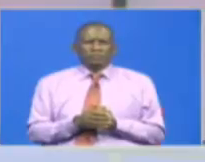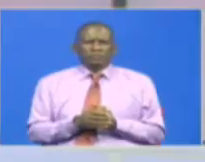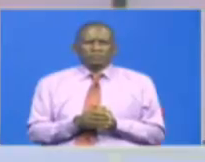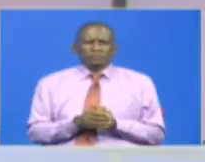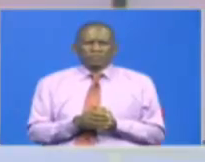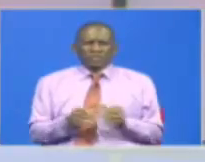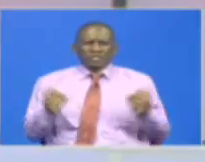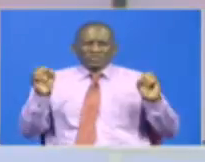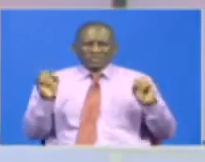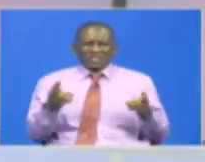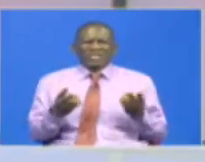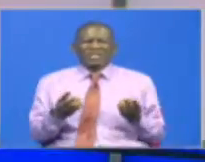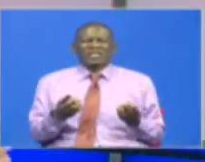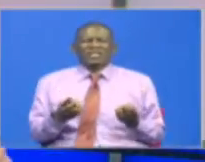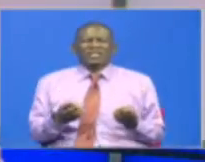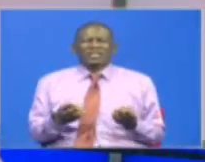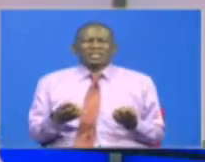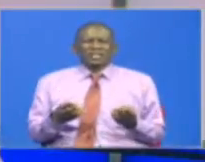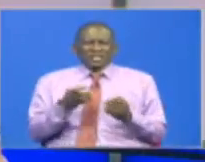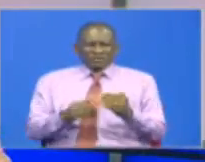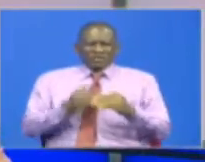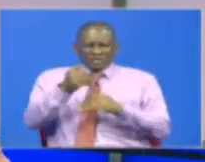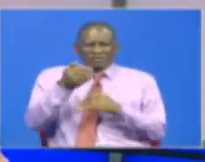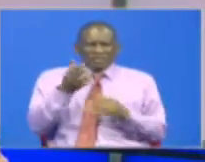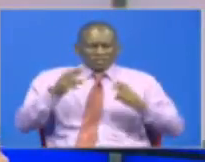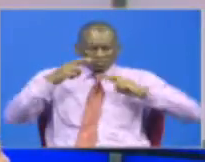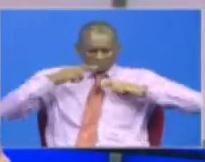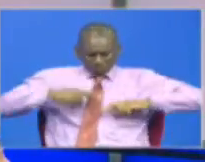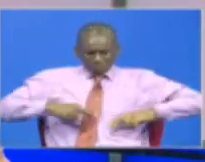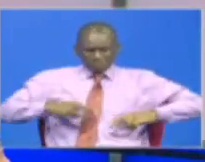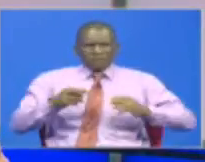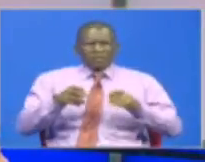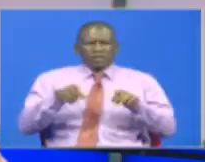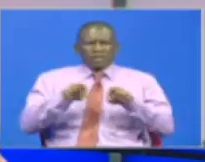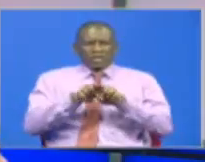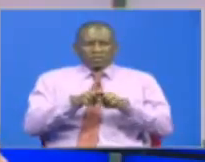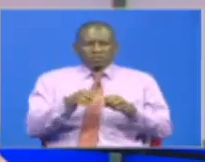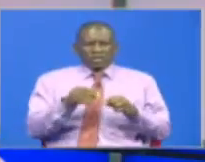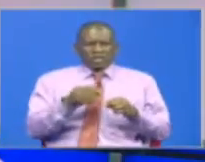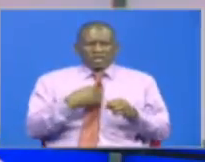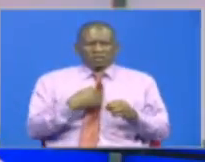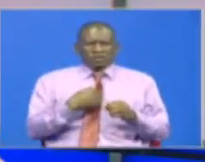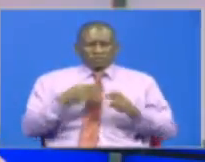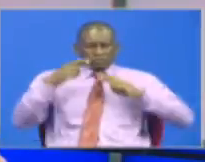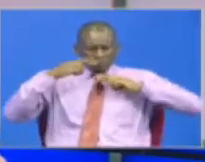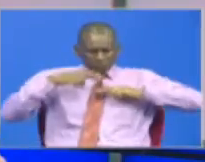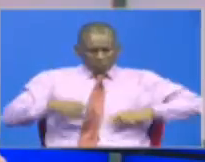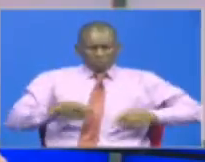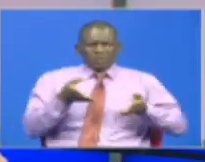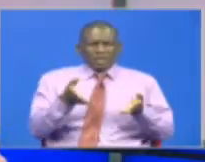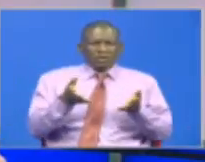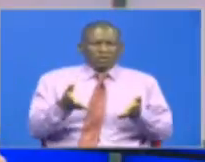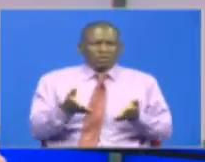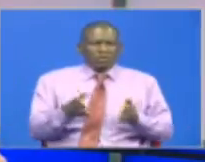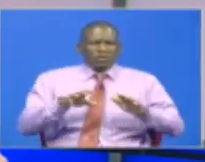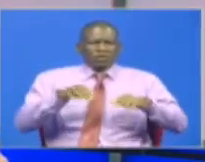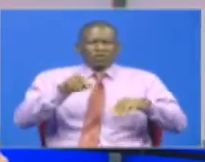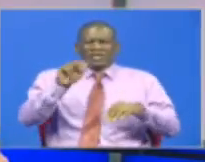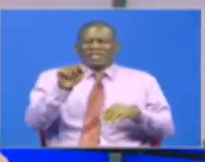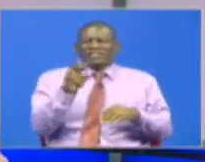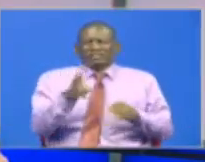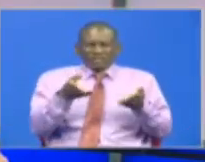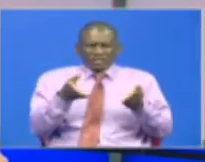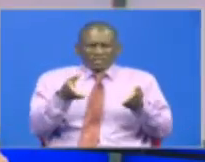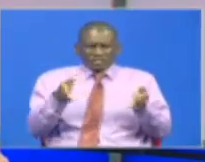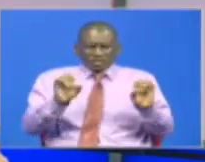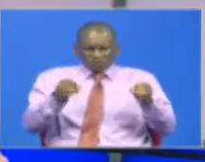All right, we'll bring it to you after this break as we've got to take a breather at this point on NTV tonight.